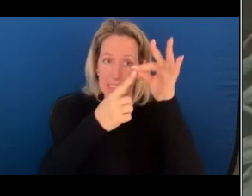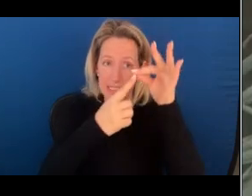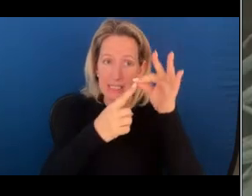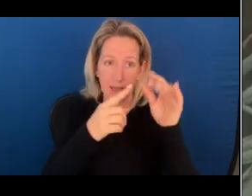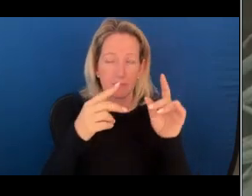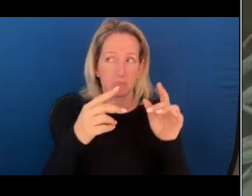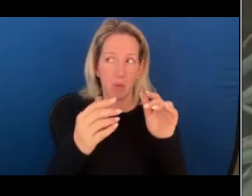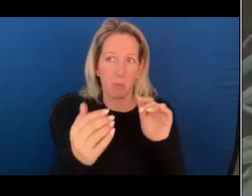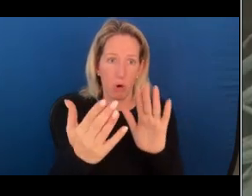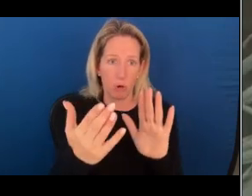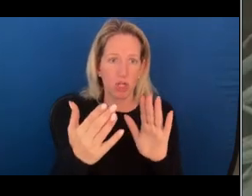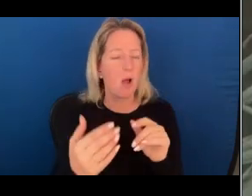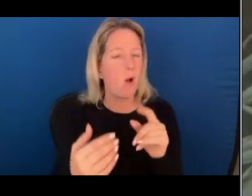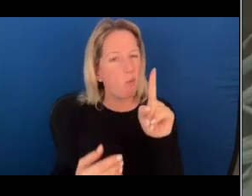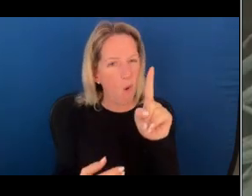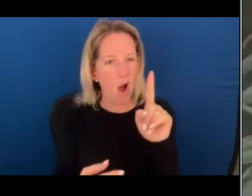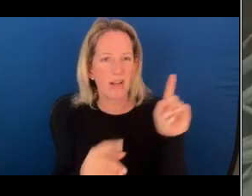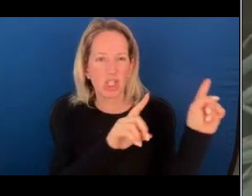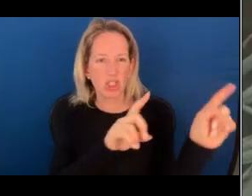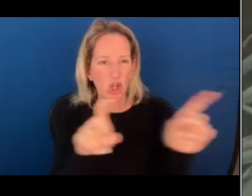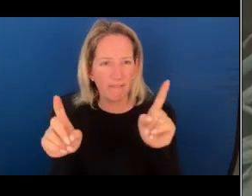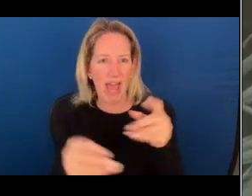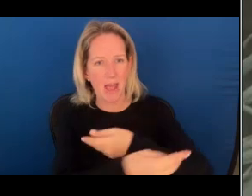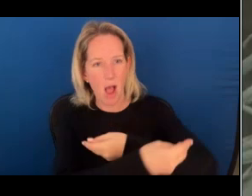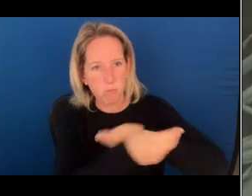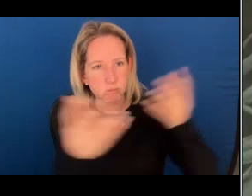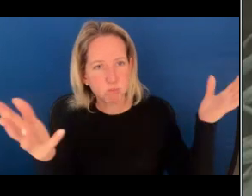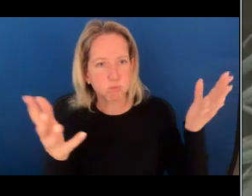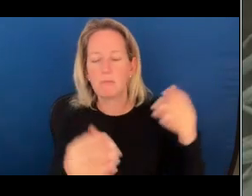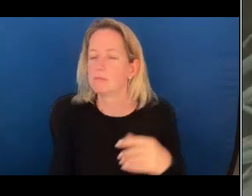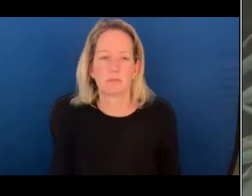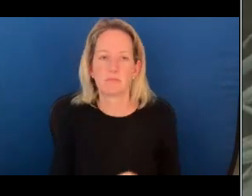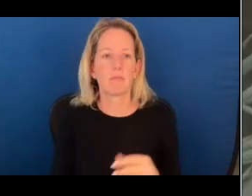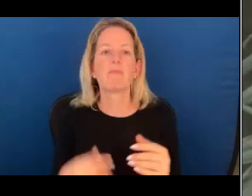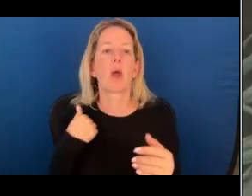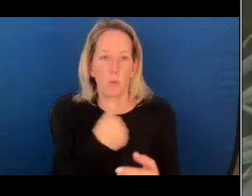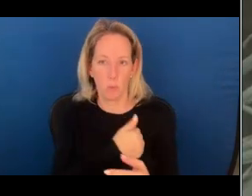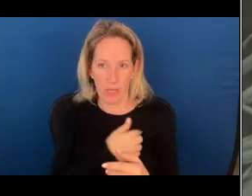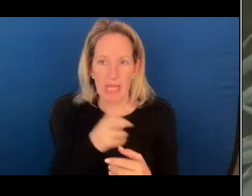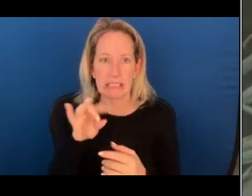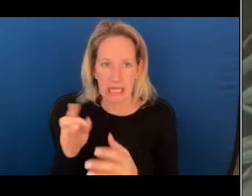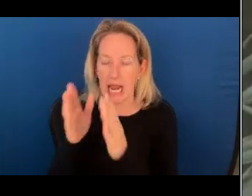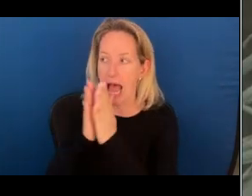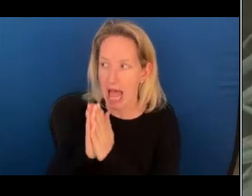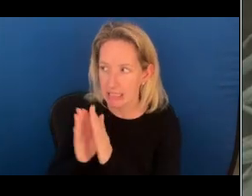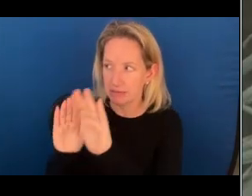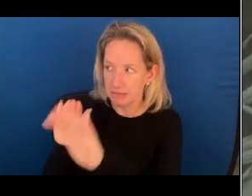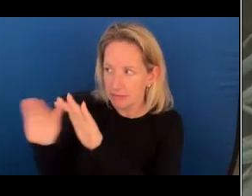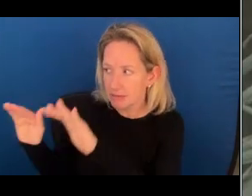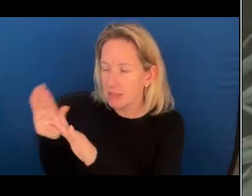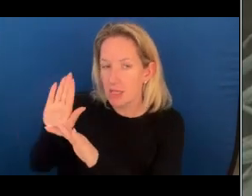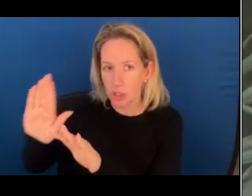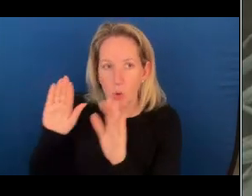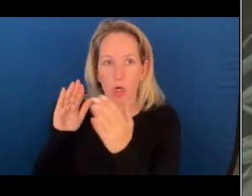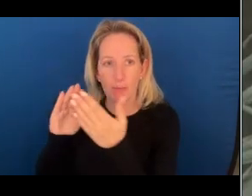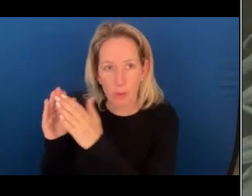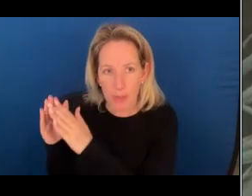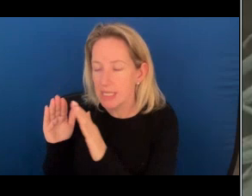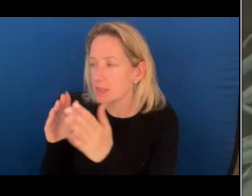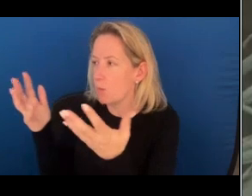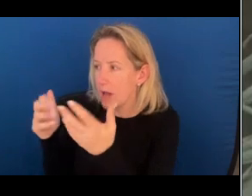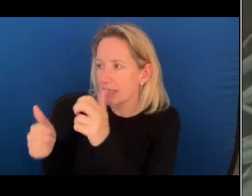everyone or getting them together and doing one big focus group, we've asked them within their communities, with who they represent, what is the most